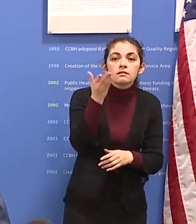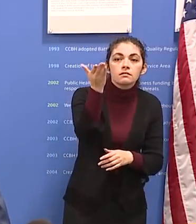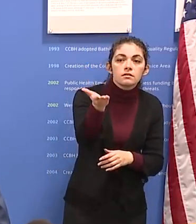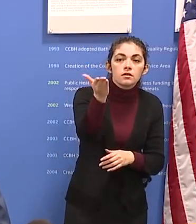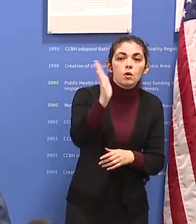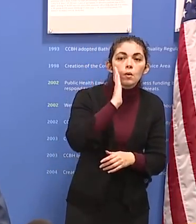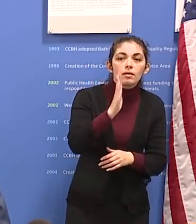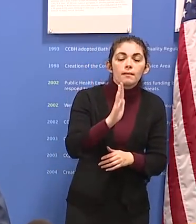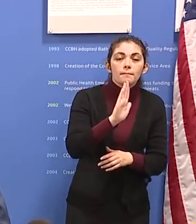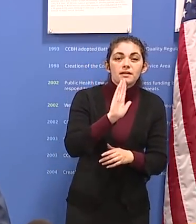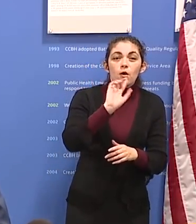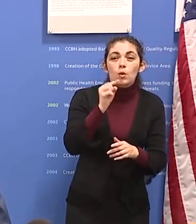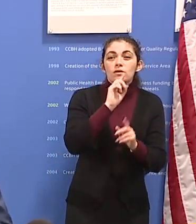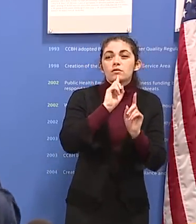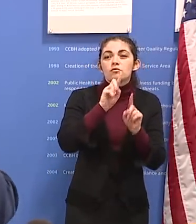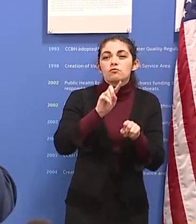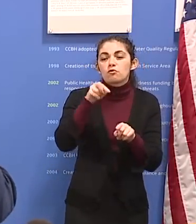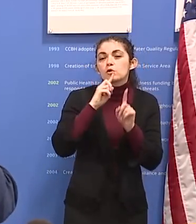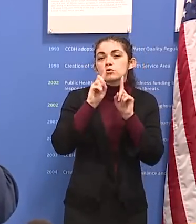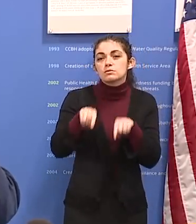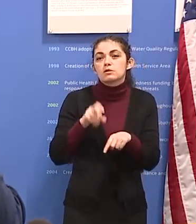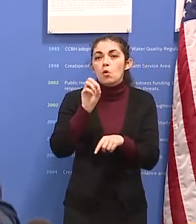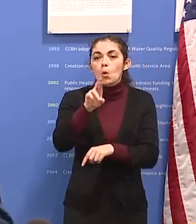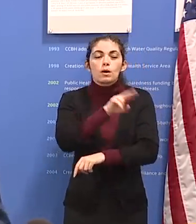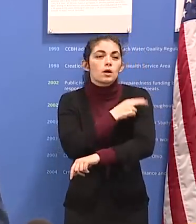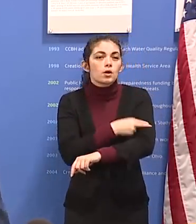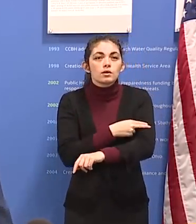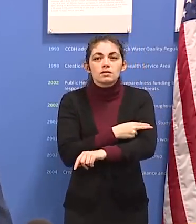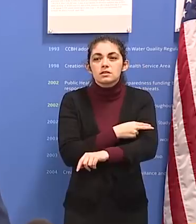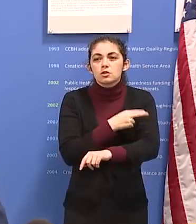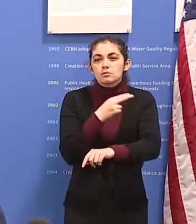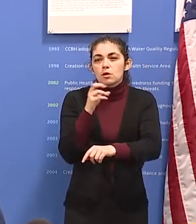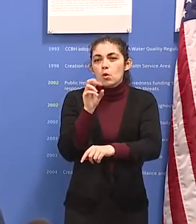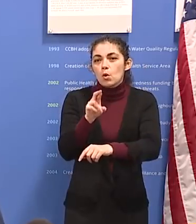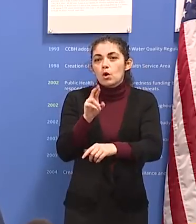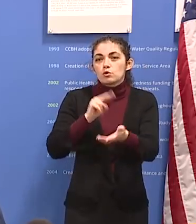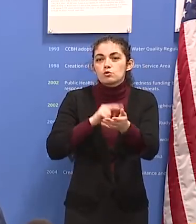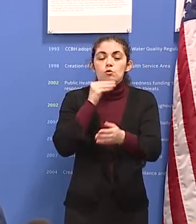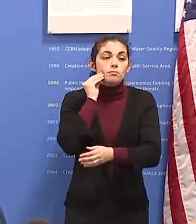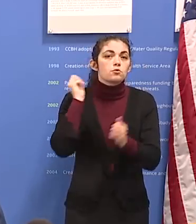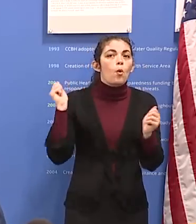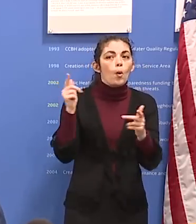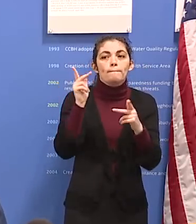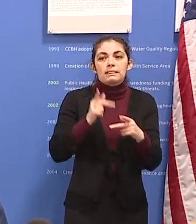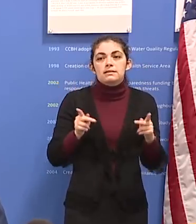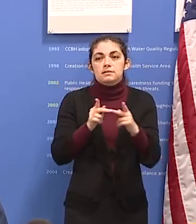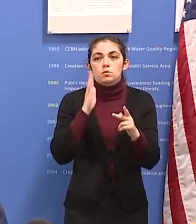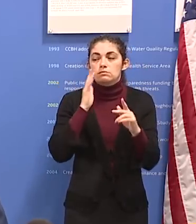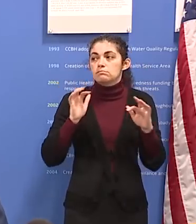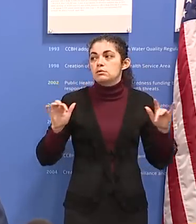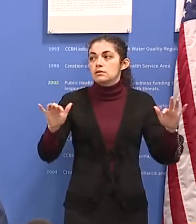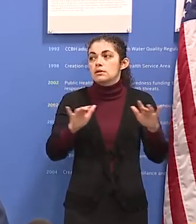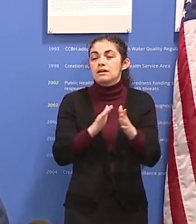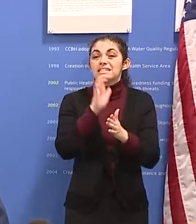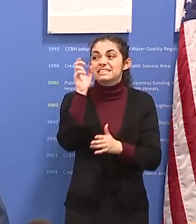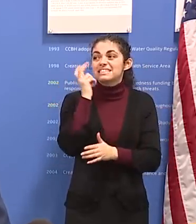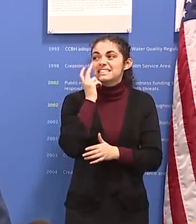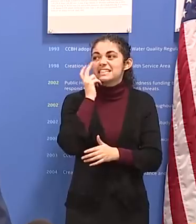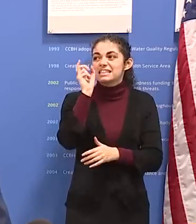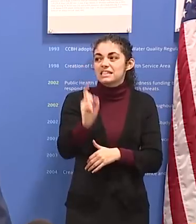dedicated for first responders, or does it end up in hospitals, nursing homes? Everywhere. We'll see how the needs